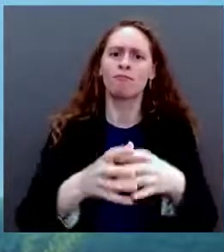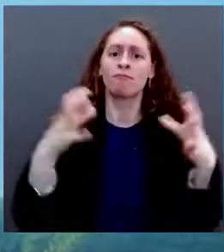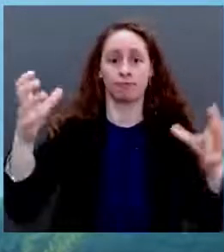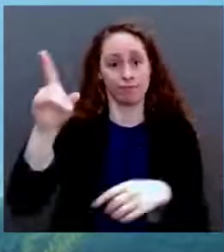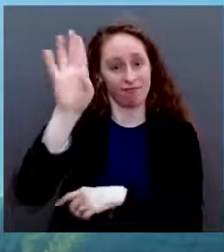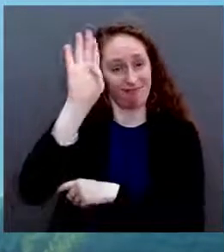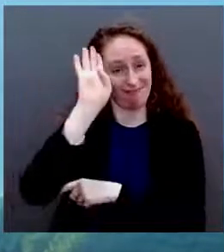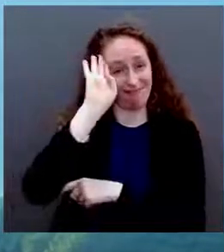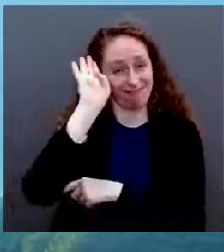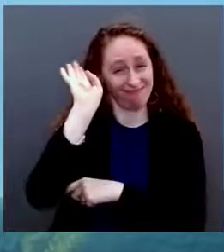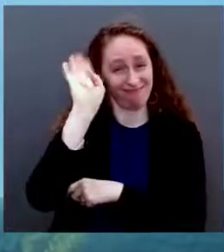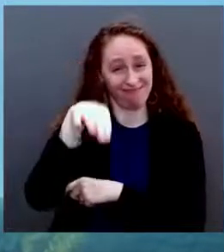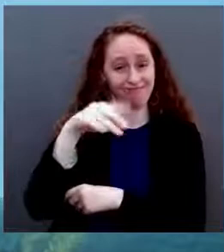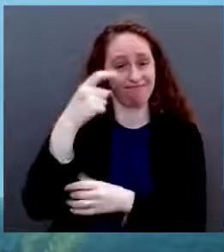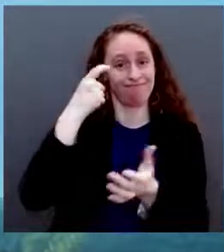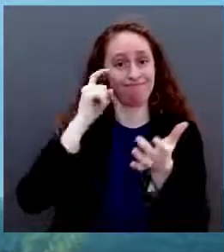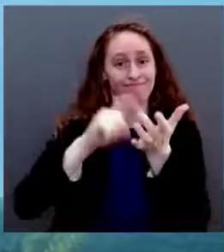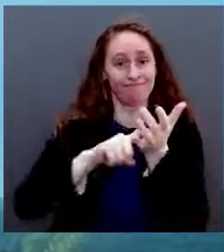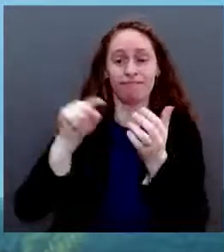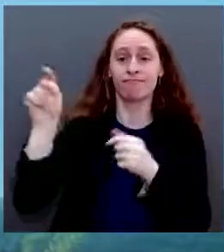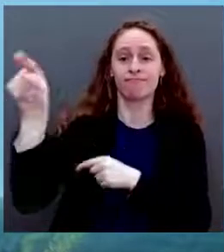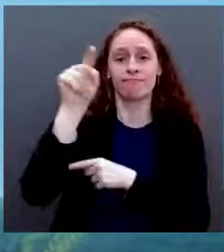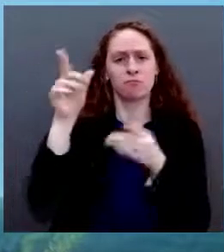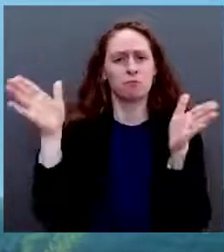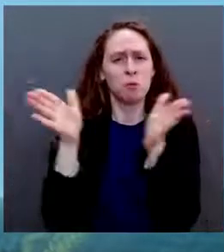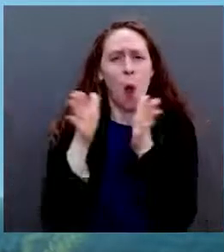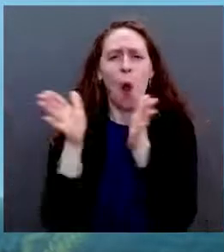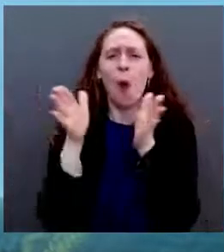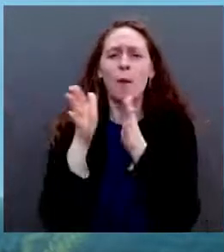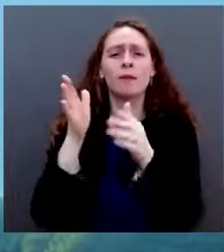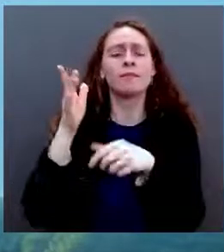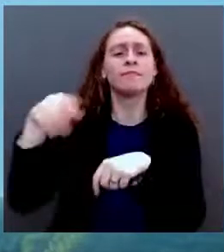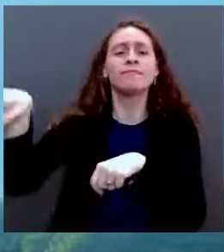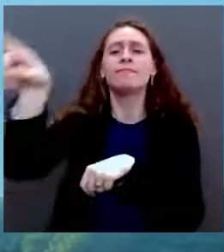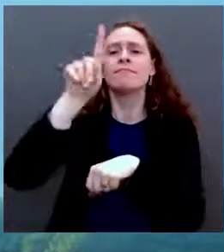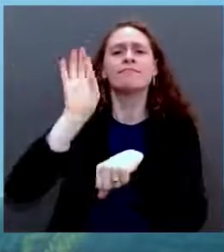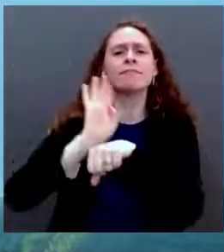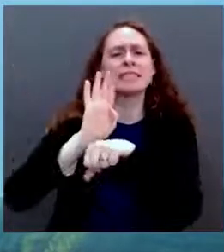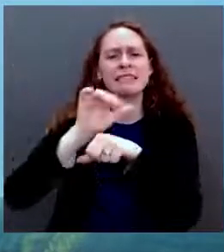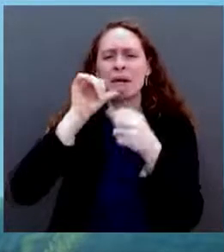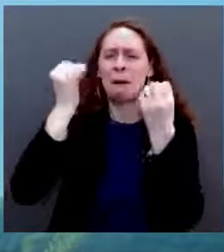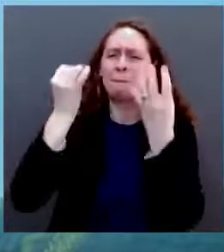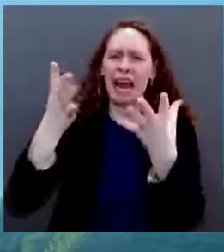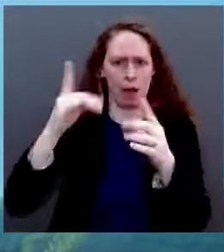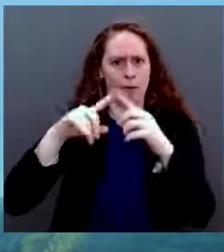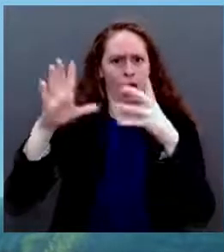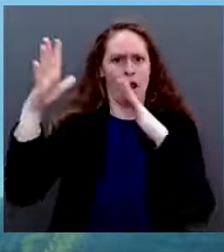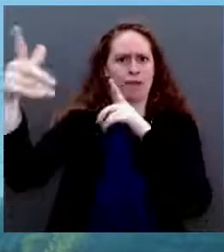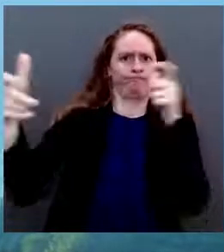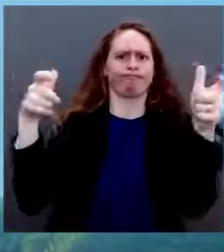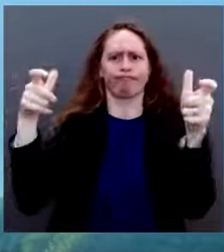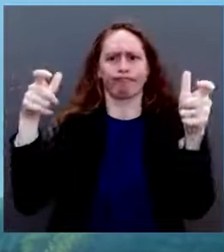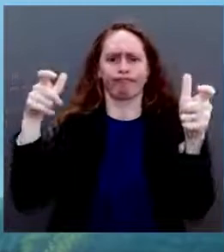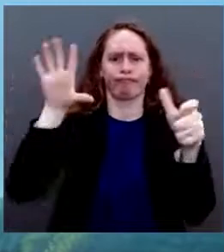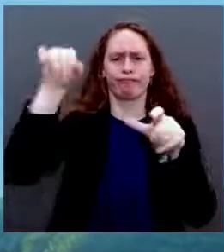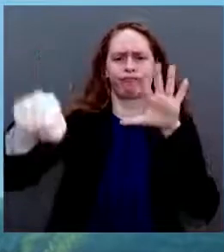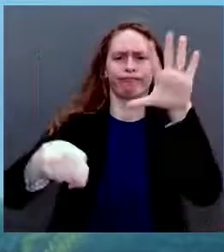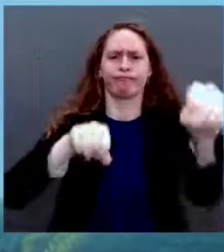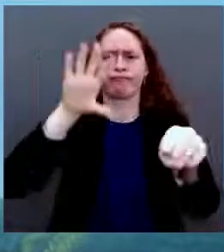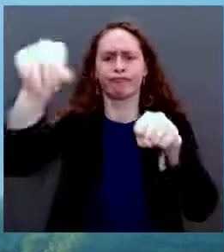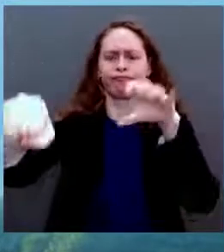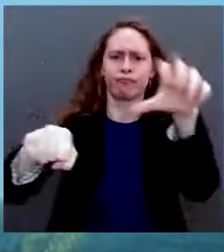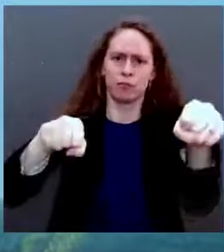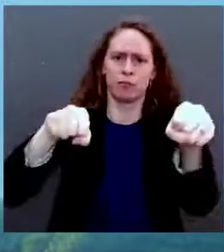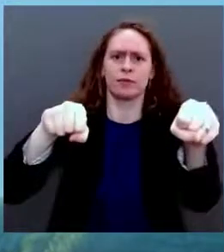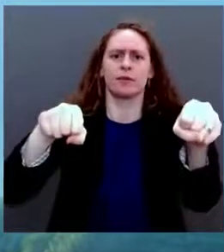out smaller competitors and stifle new entrepreneurs, making our economy less dynamic and giving themselves free rein to